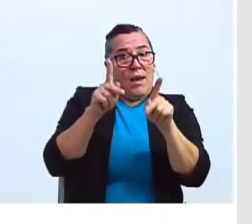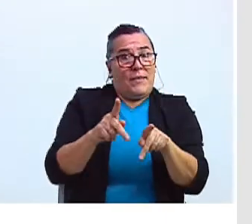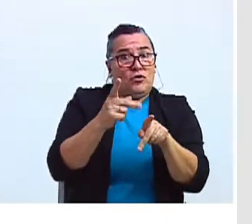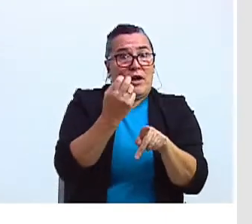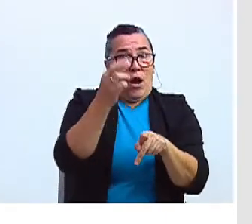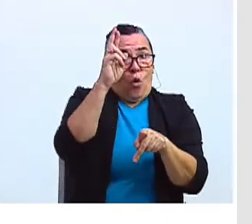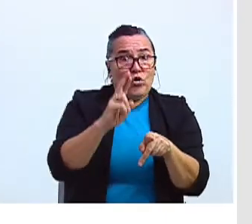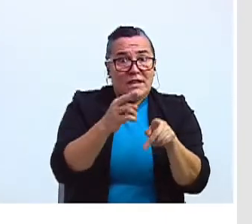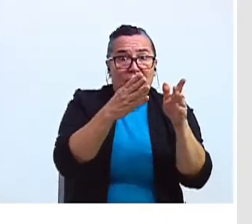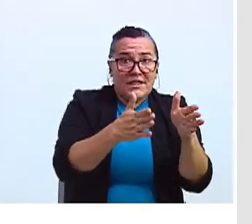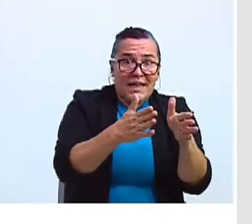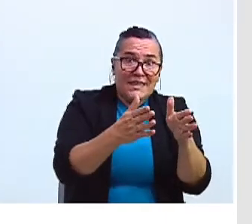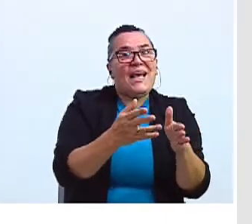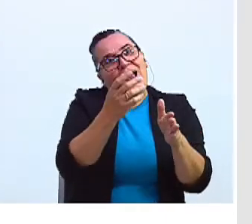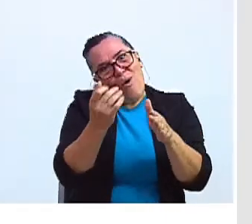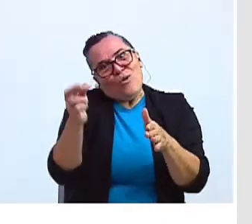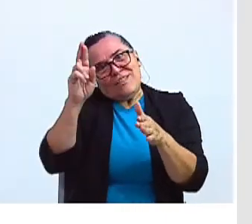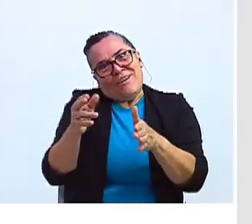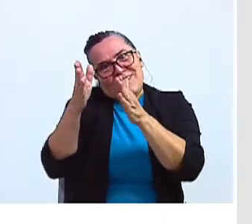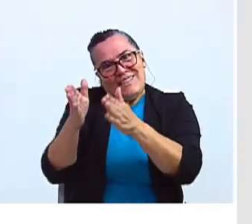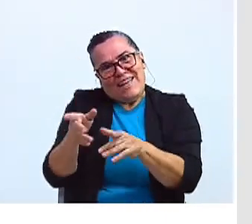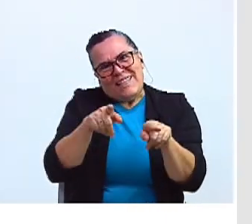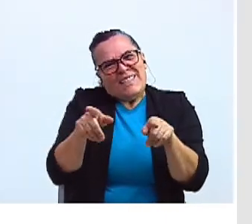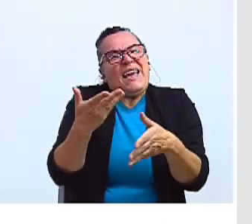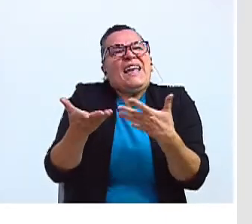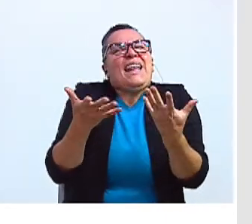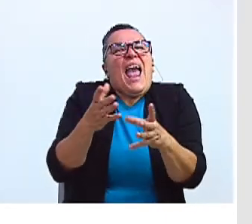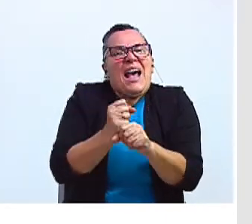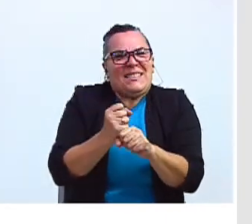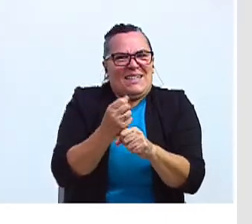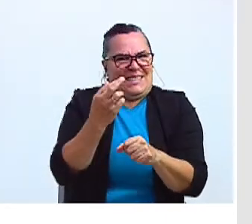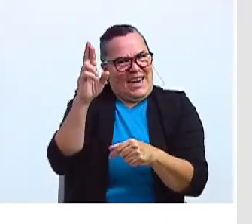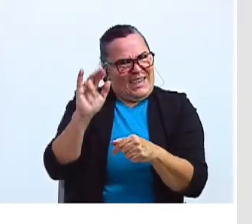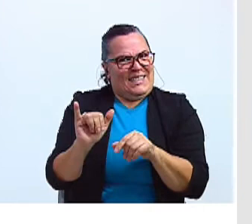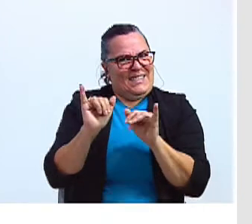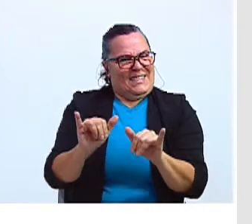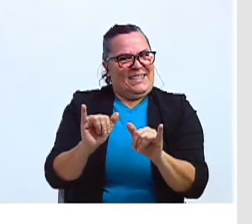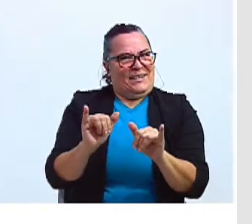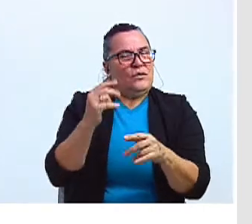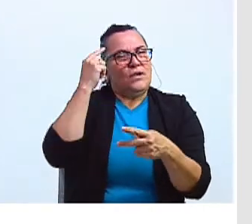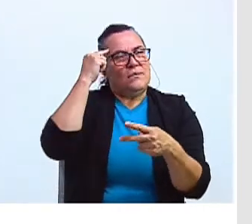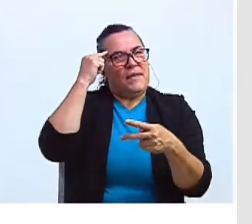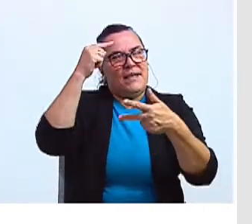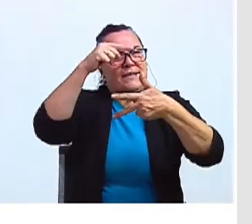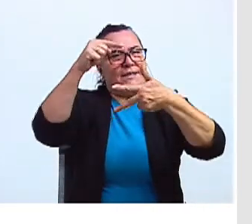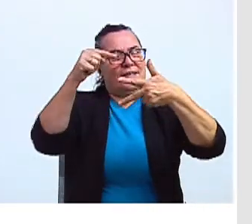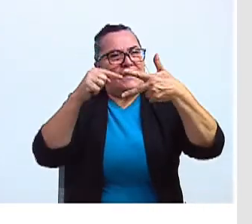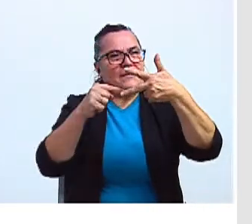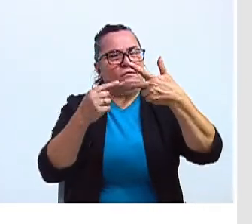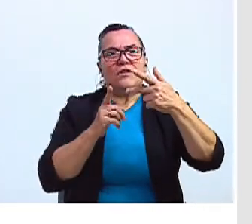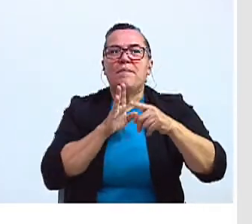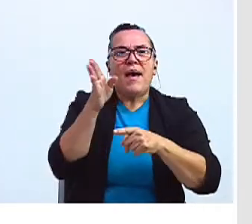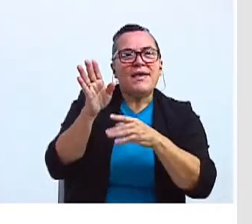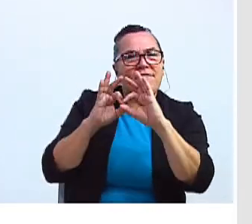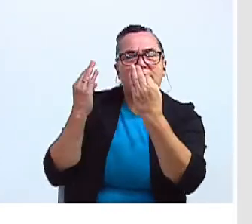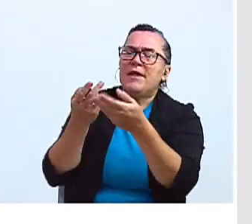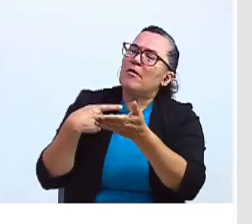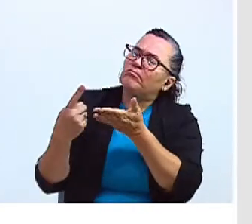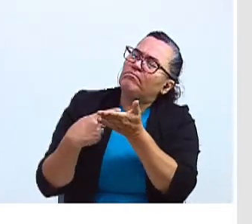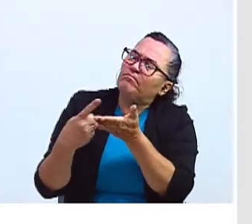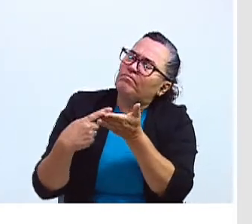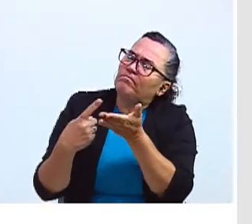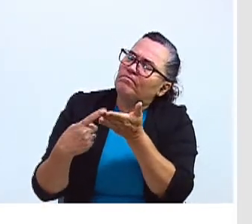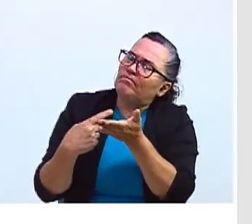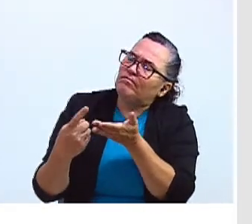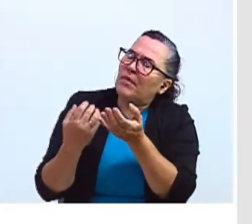Rican? Okay, so think about this and talk with your family about it